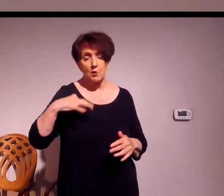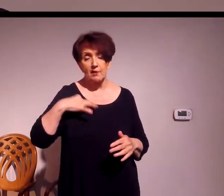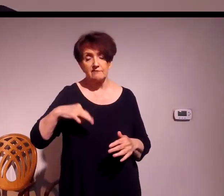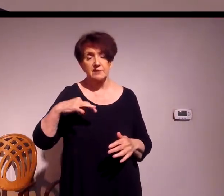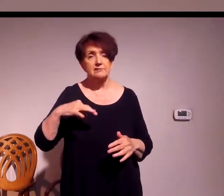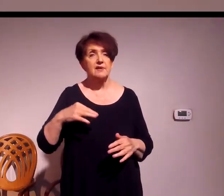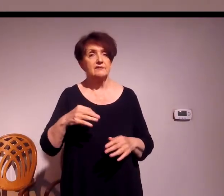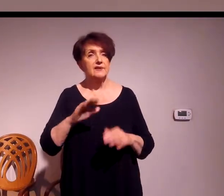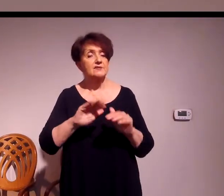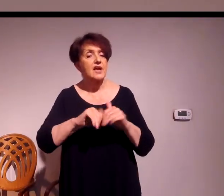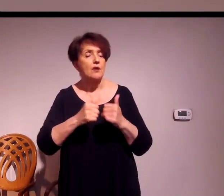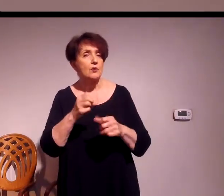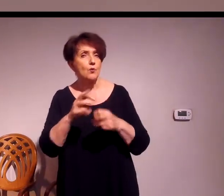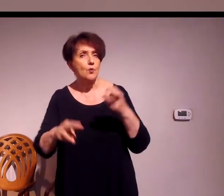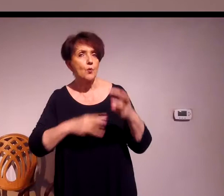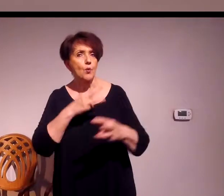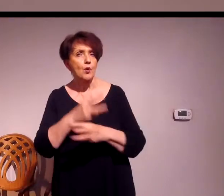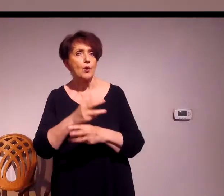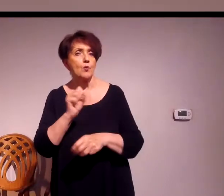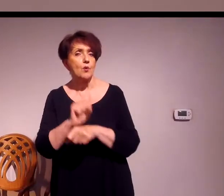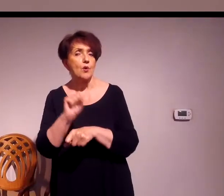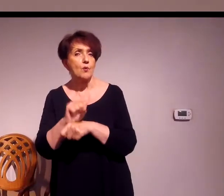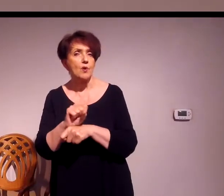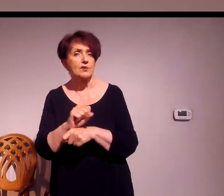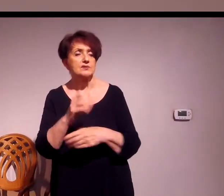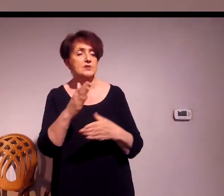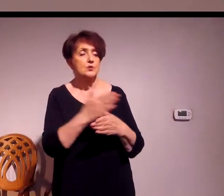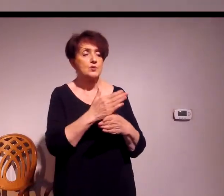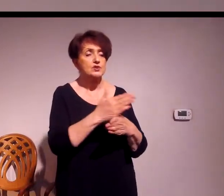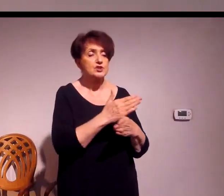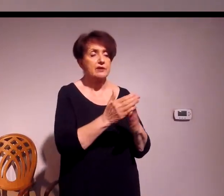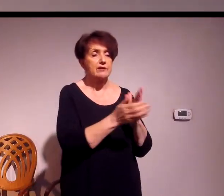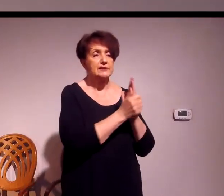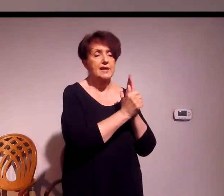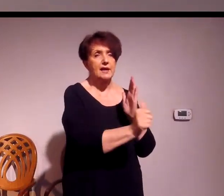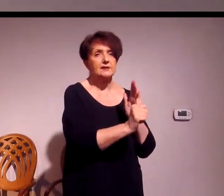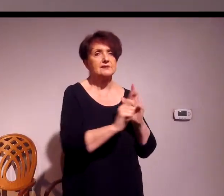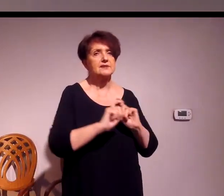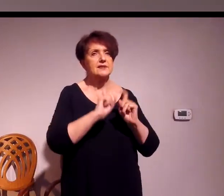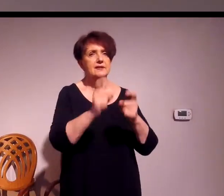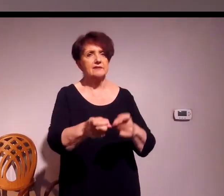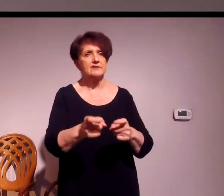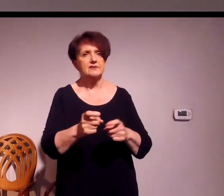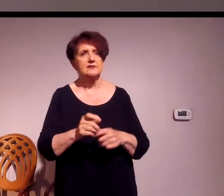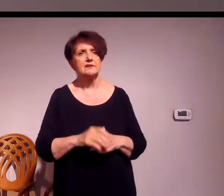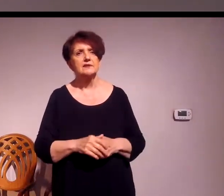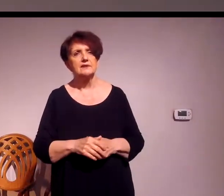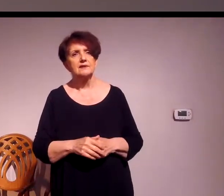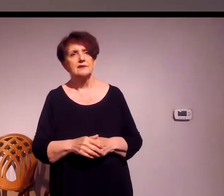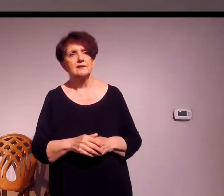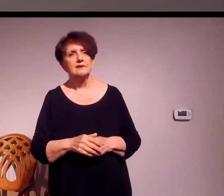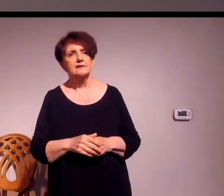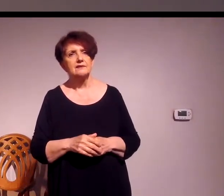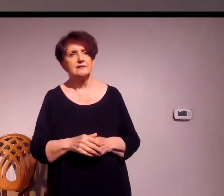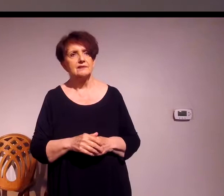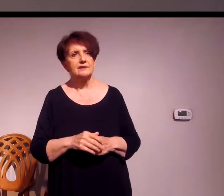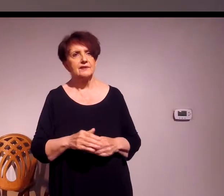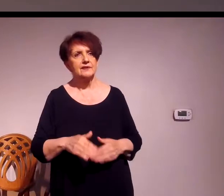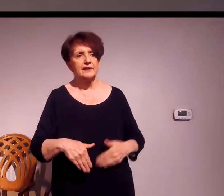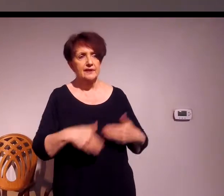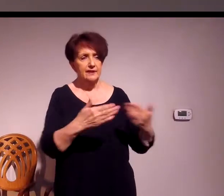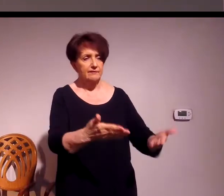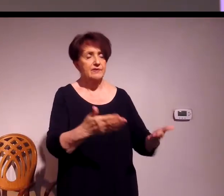nonprofit world, that's all we're doing is sharing each other's talents and gifts. So give your gifts, give your talents, give them right back here,